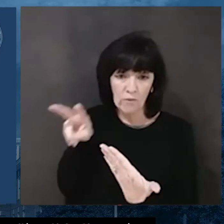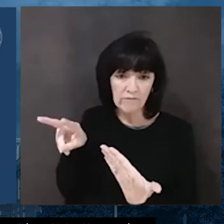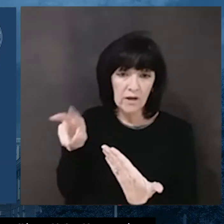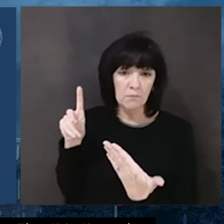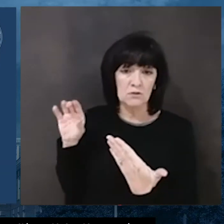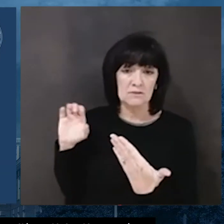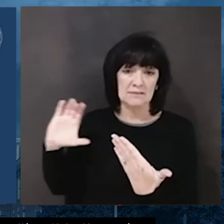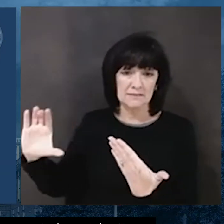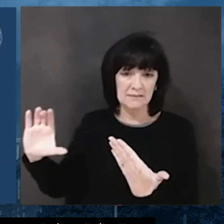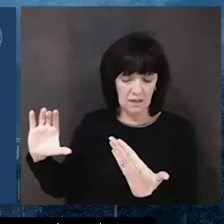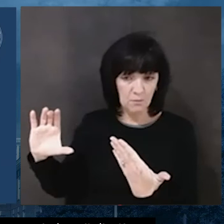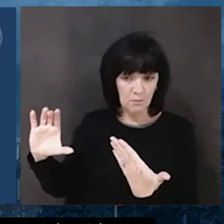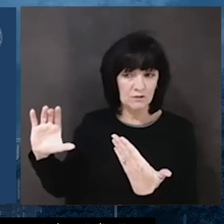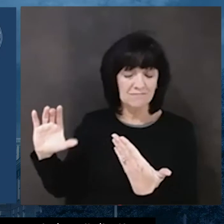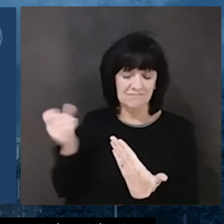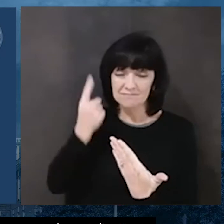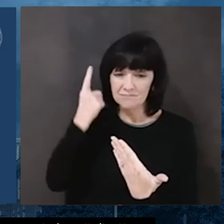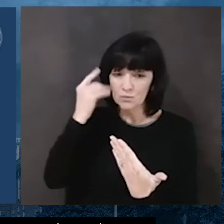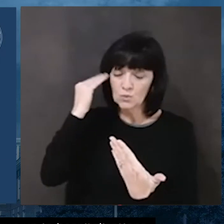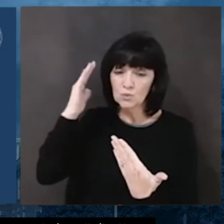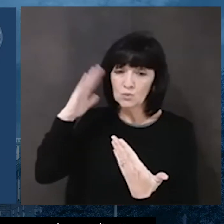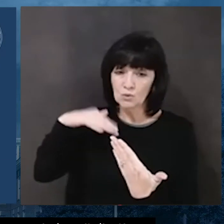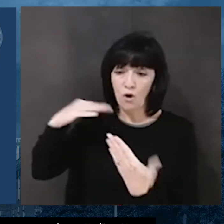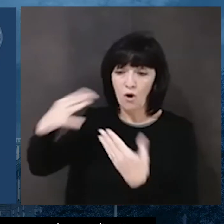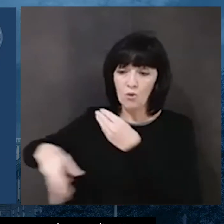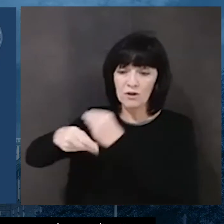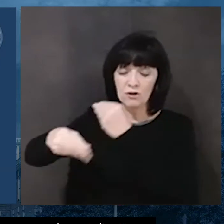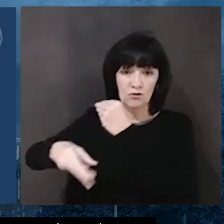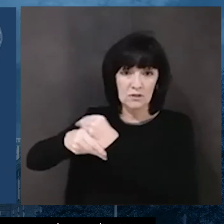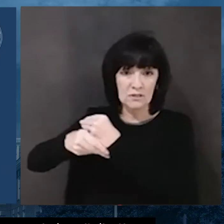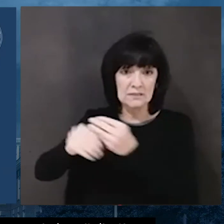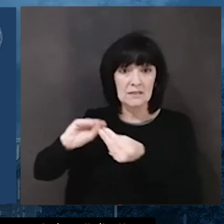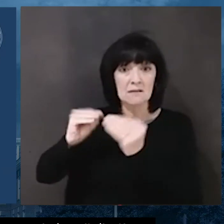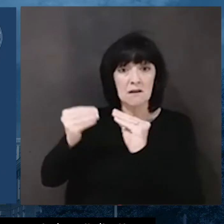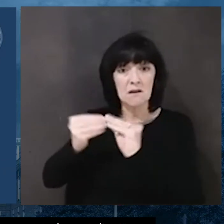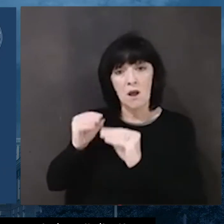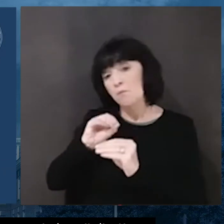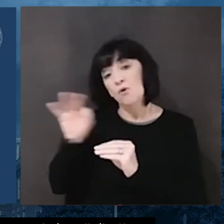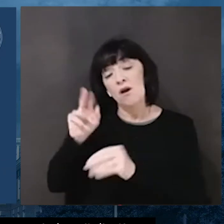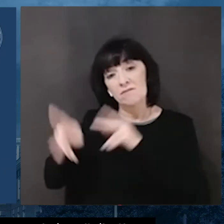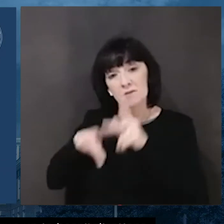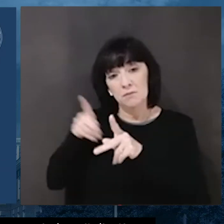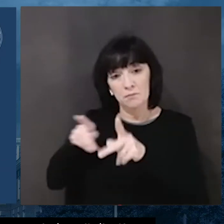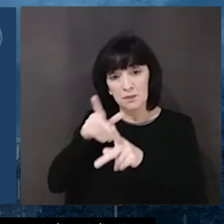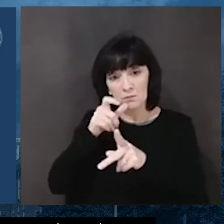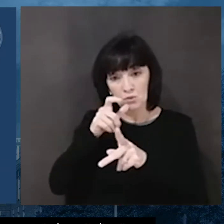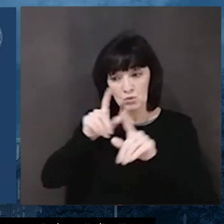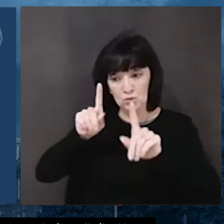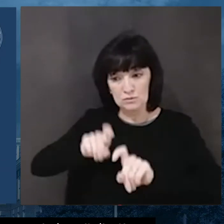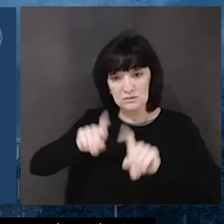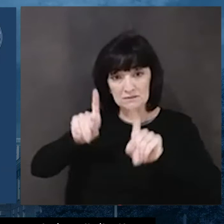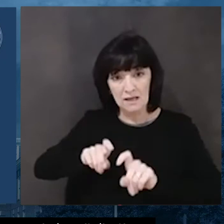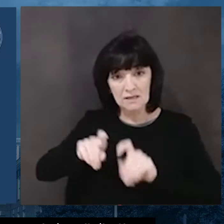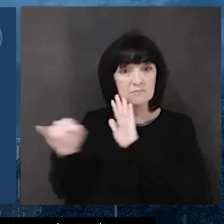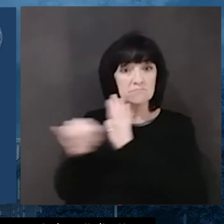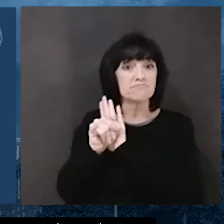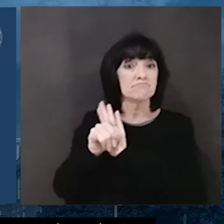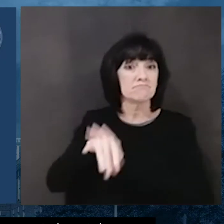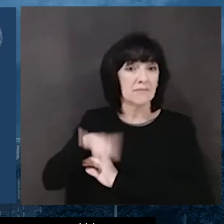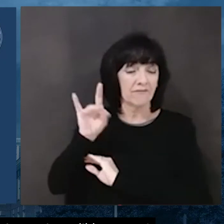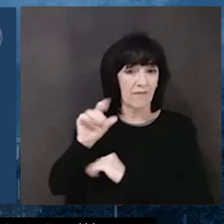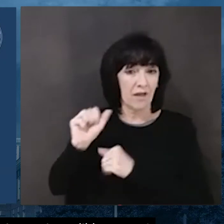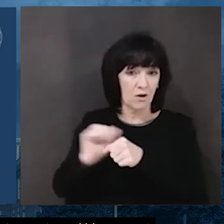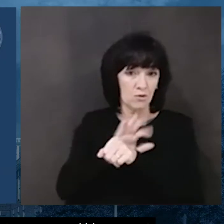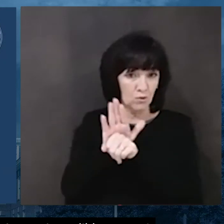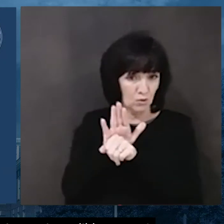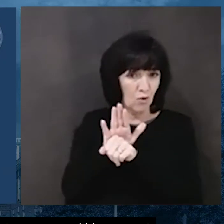of positive cases. We are doing an incredible amount of testing. Our goal back after the surge in the